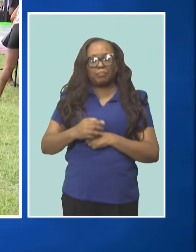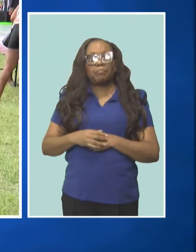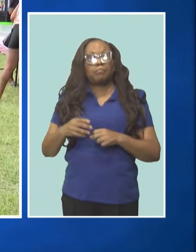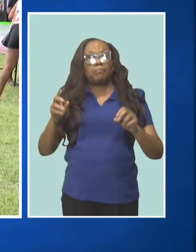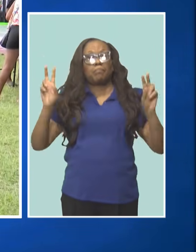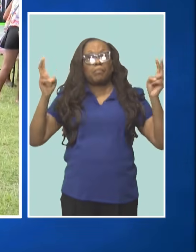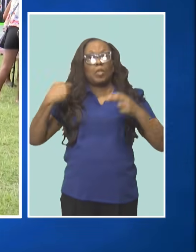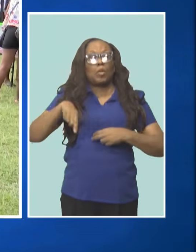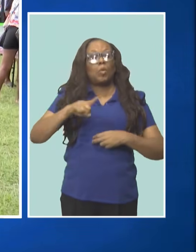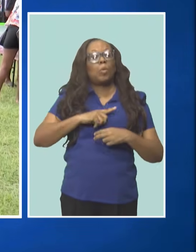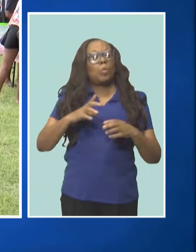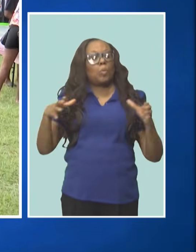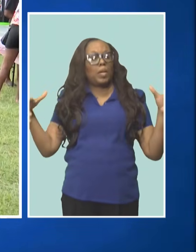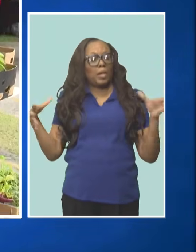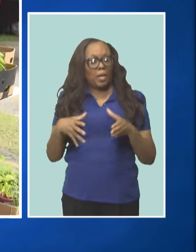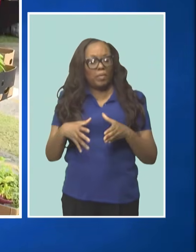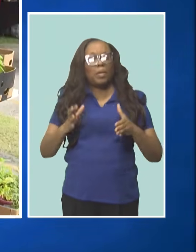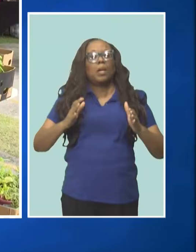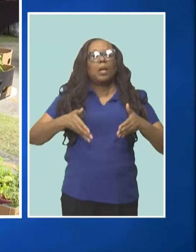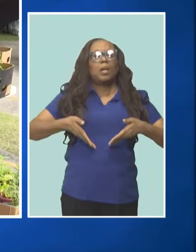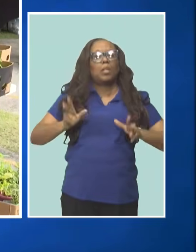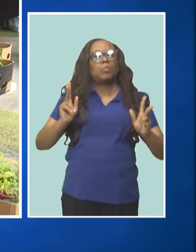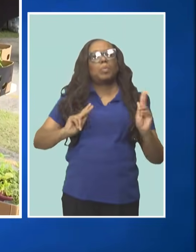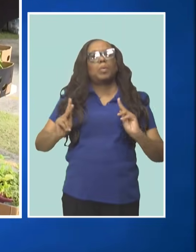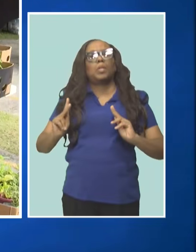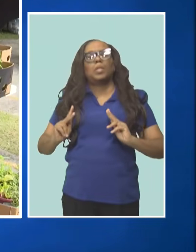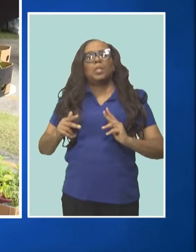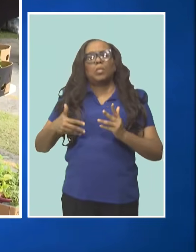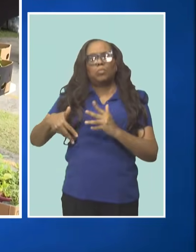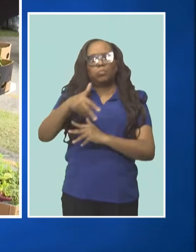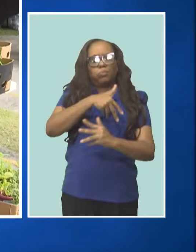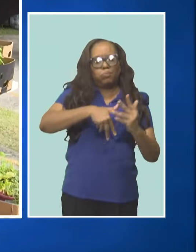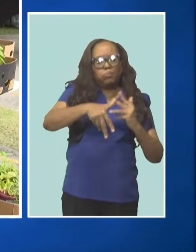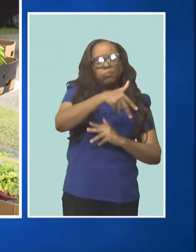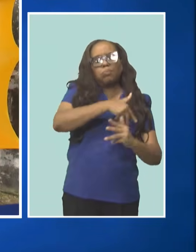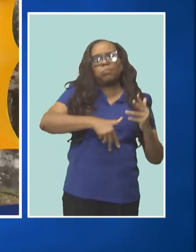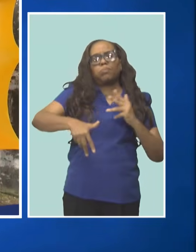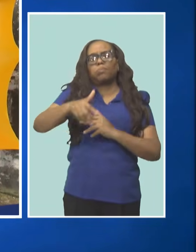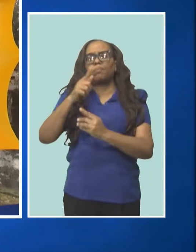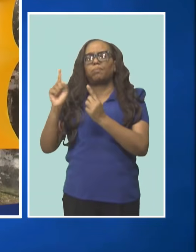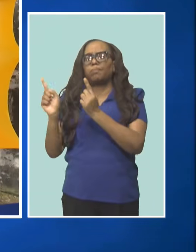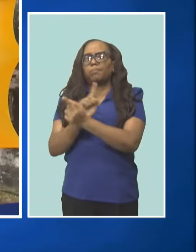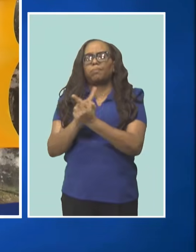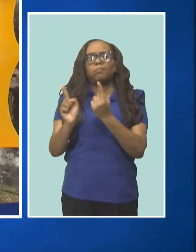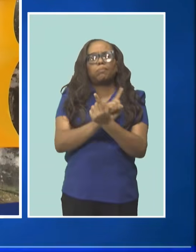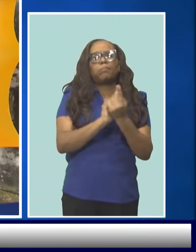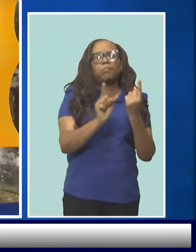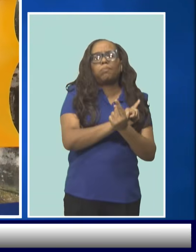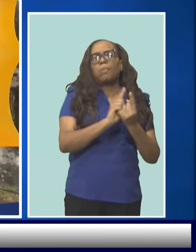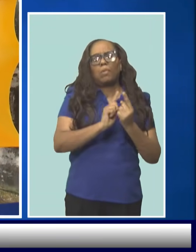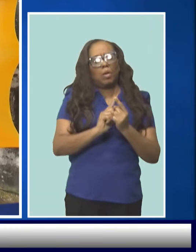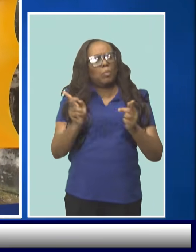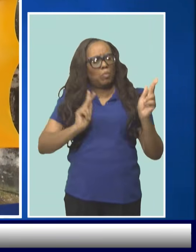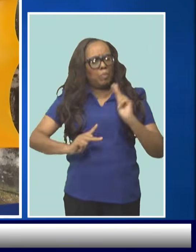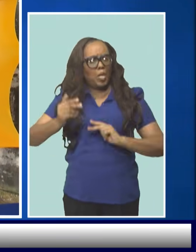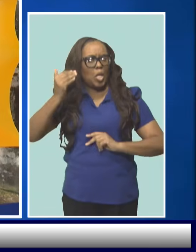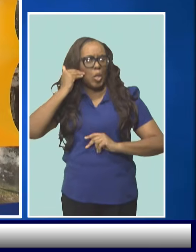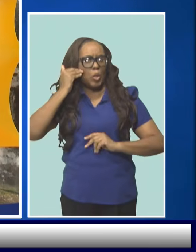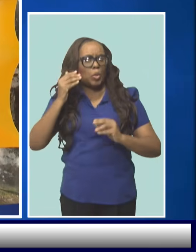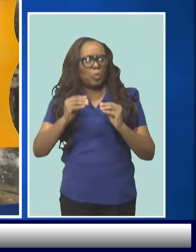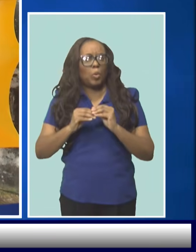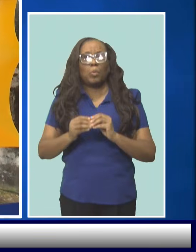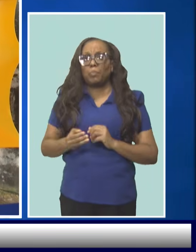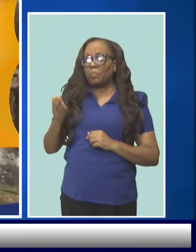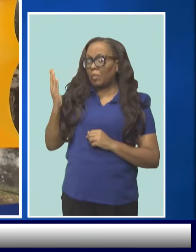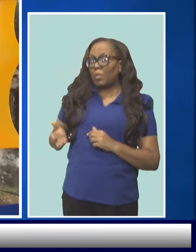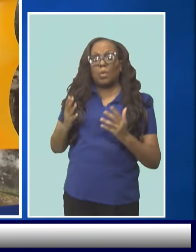events allow them to get deeper into the communities to let people know about the fund. We are going to be part of the regathering as much as possible because